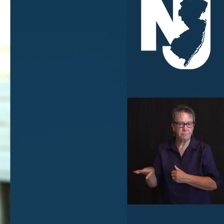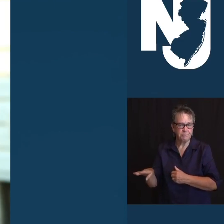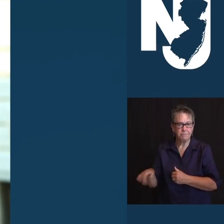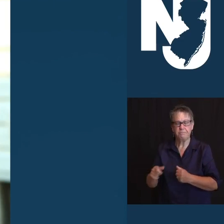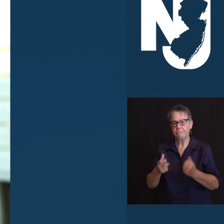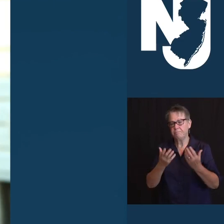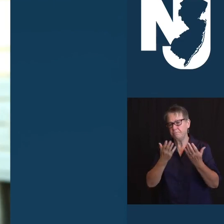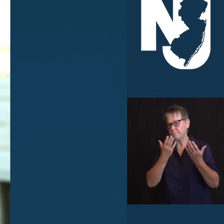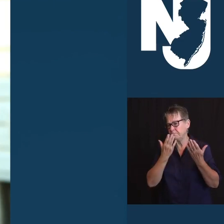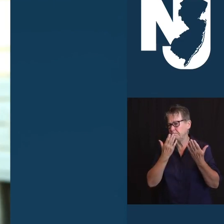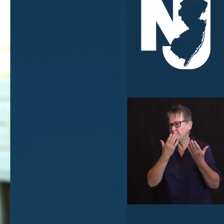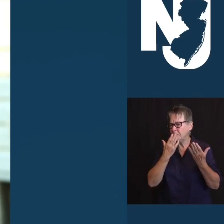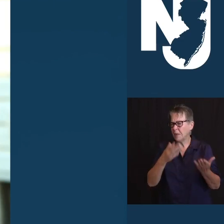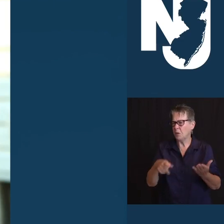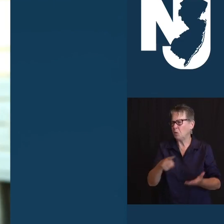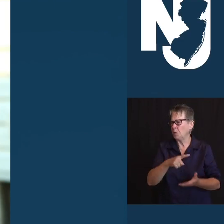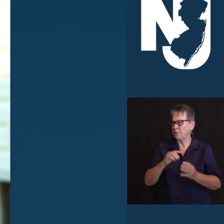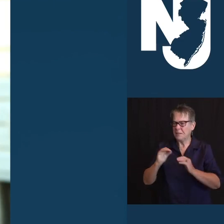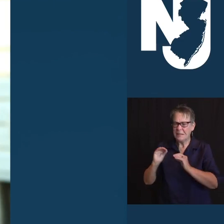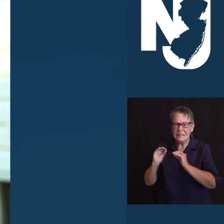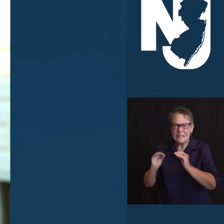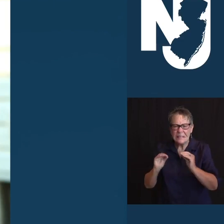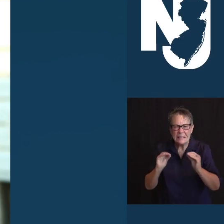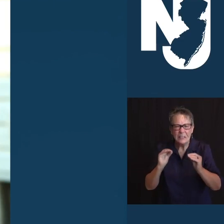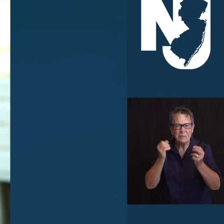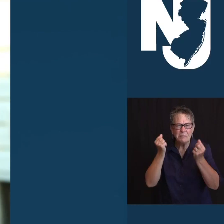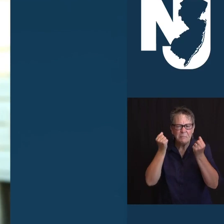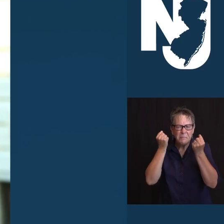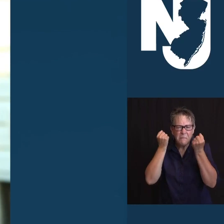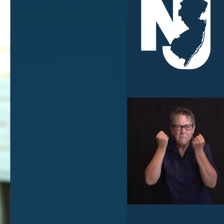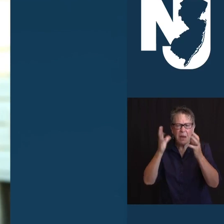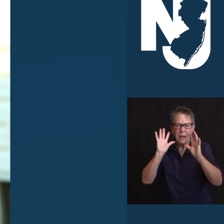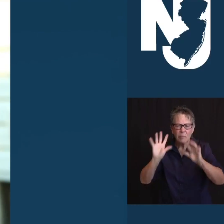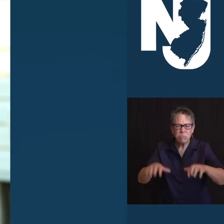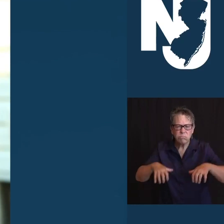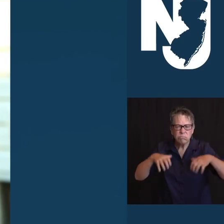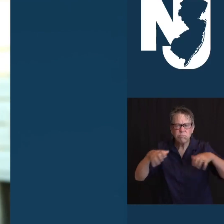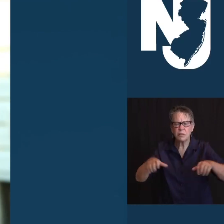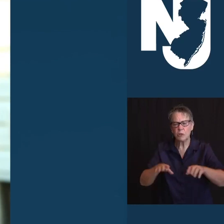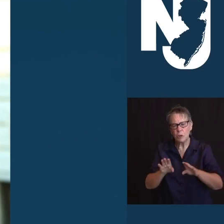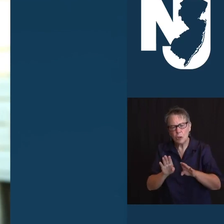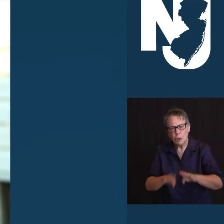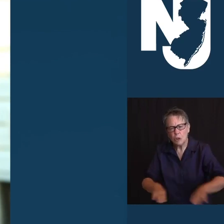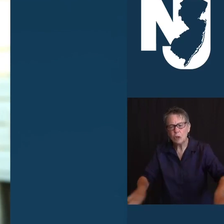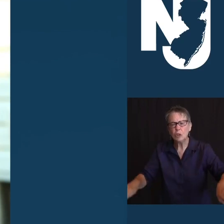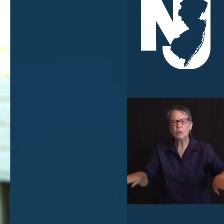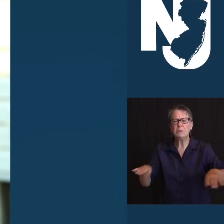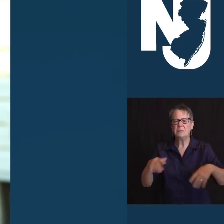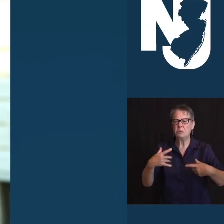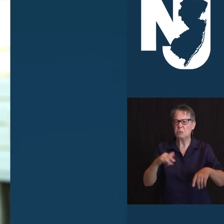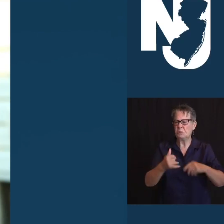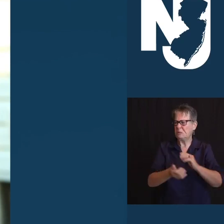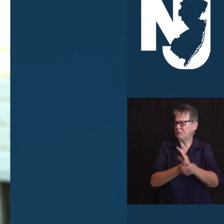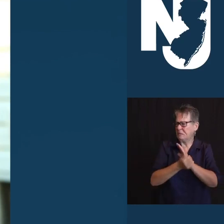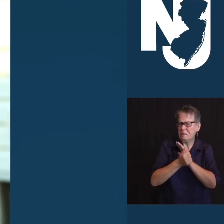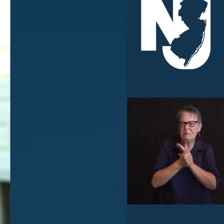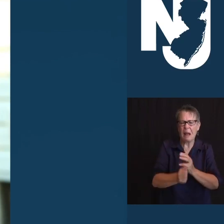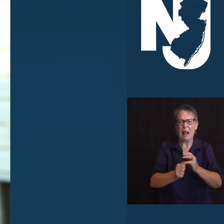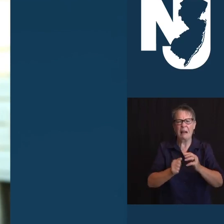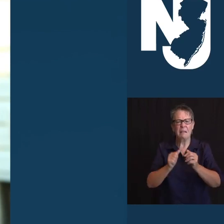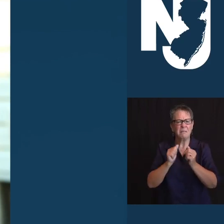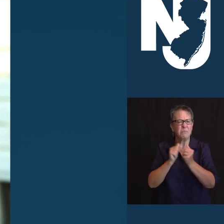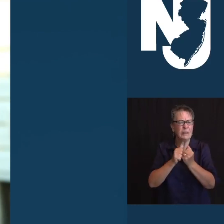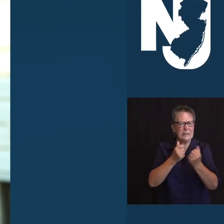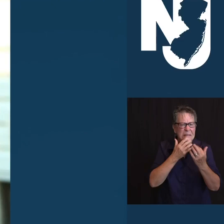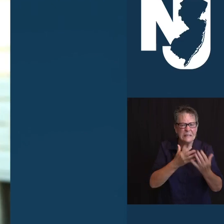educating generations of New Milford's children, for never letting his talents go to waste, for his service to our nation.